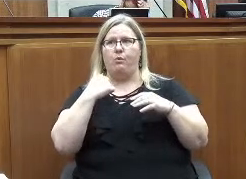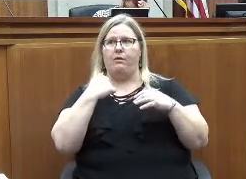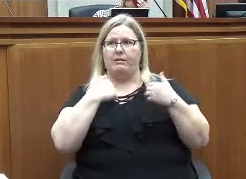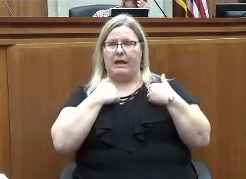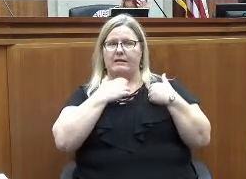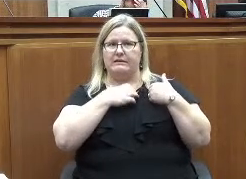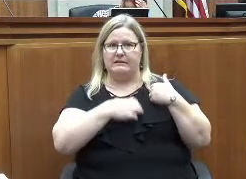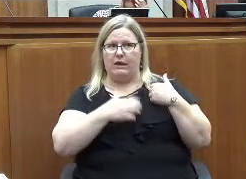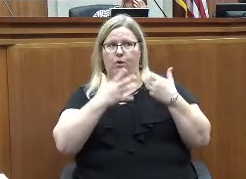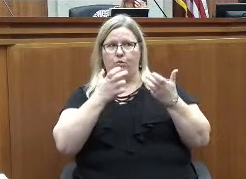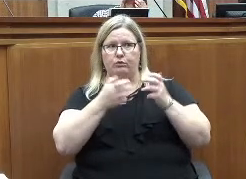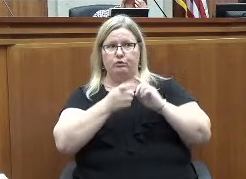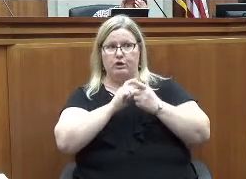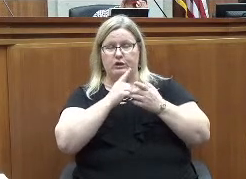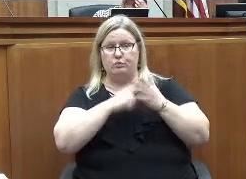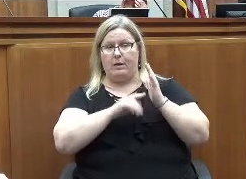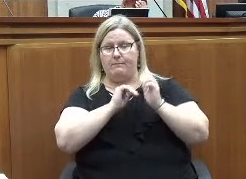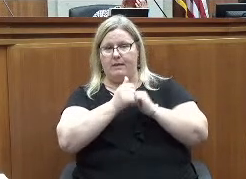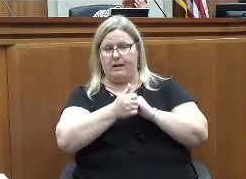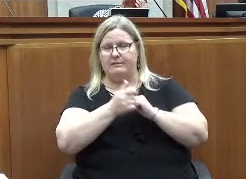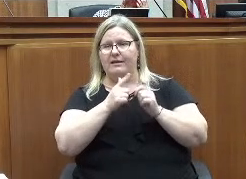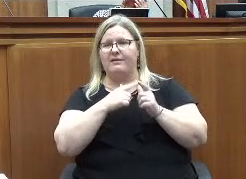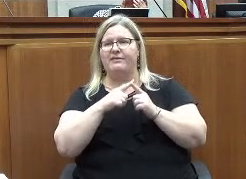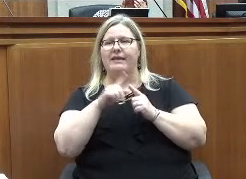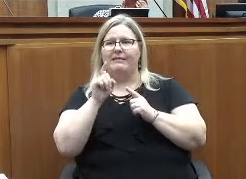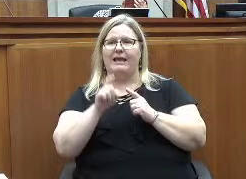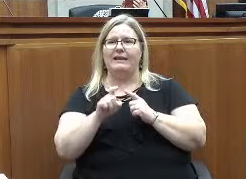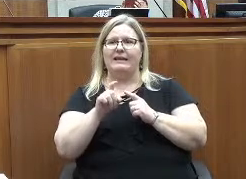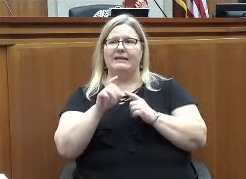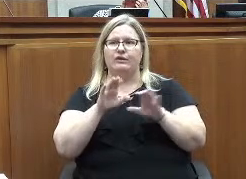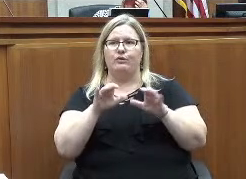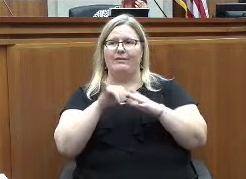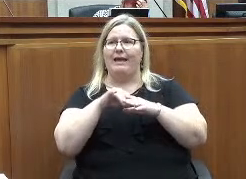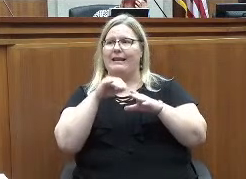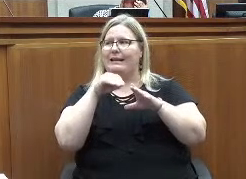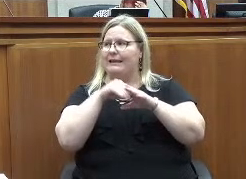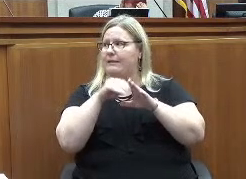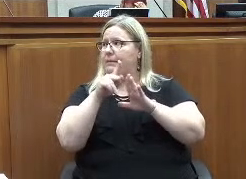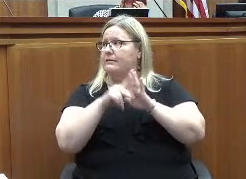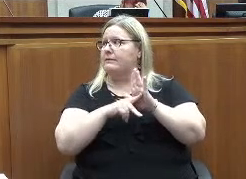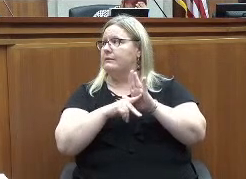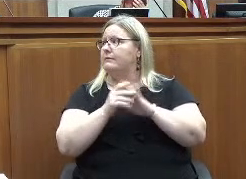desire to change what has passed, then they'll just need to direct us to do that in policy.